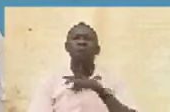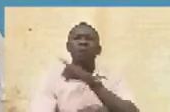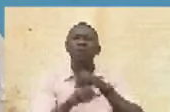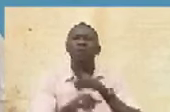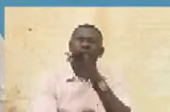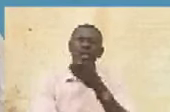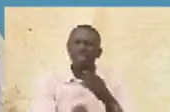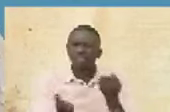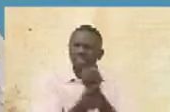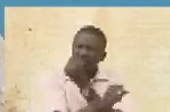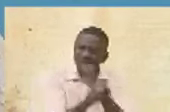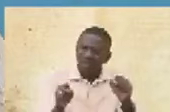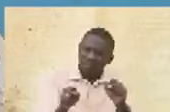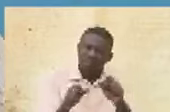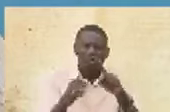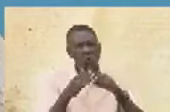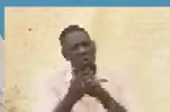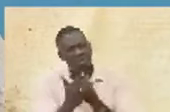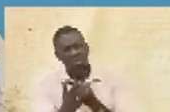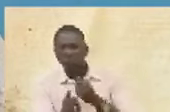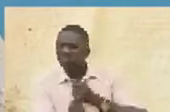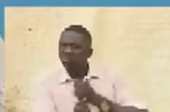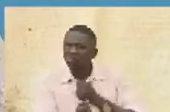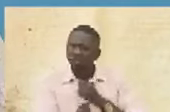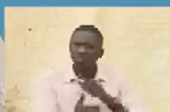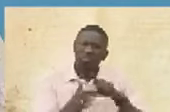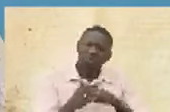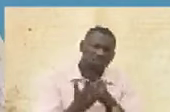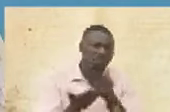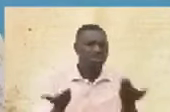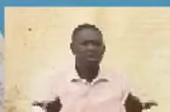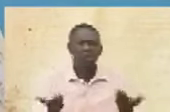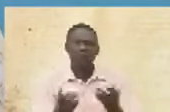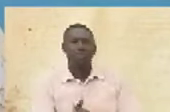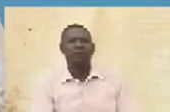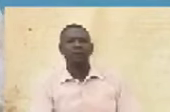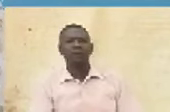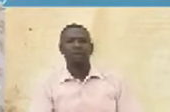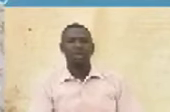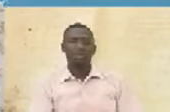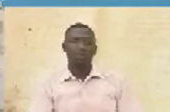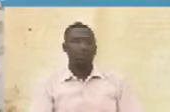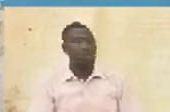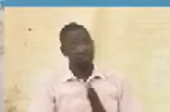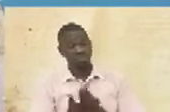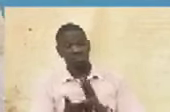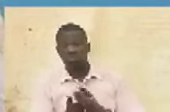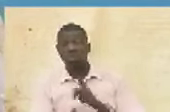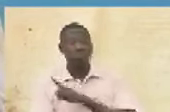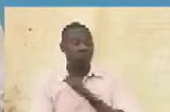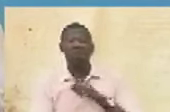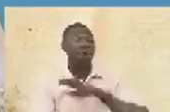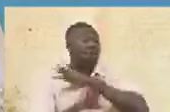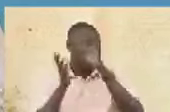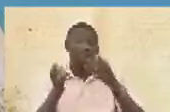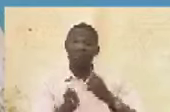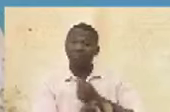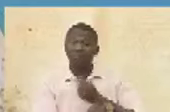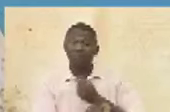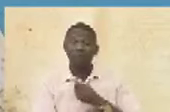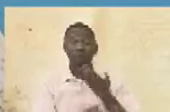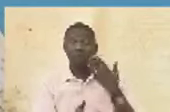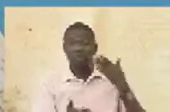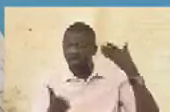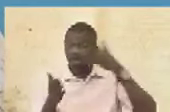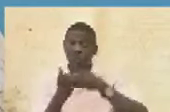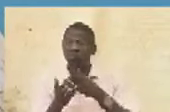raje ah be silarin je la ko baa binta dem bulata man torol ko raje. Well, we were all afraid, because when we went there we were not ourselves, we had no